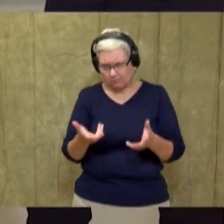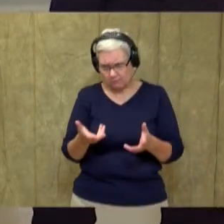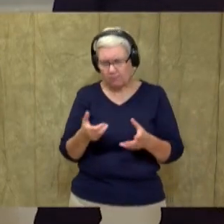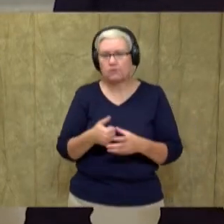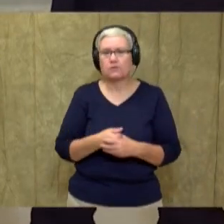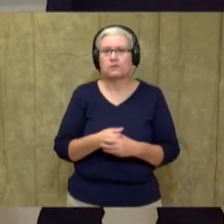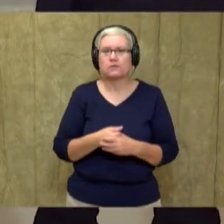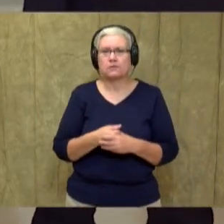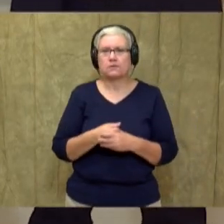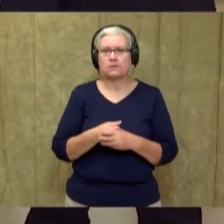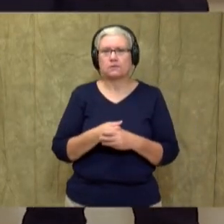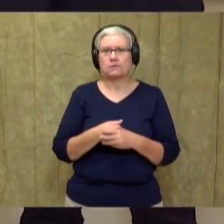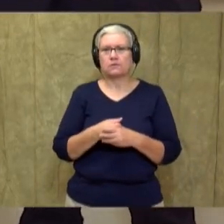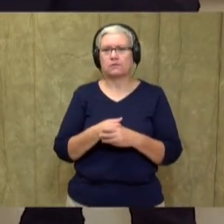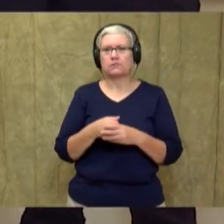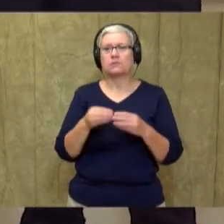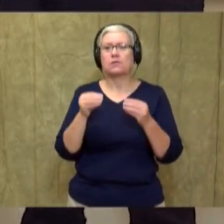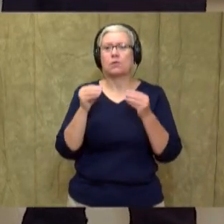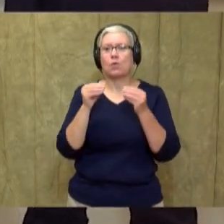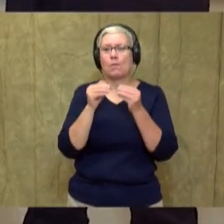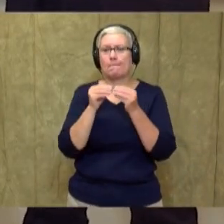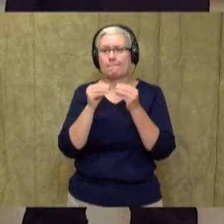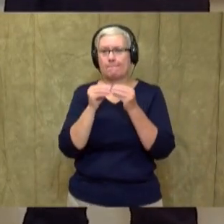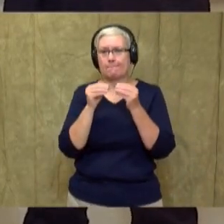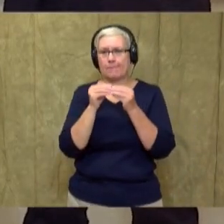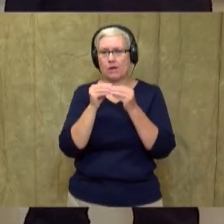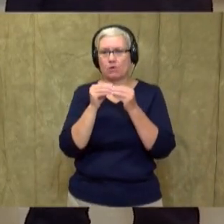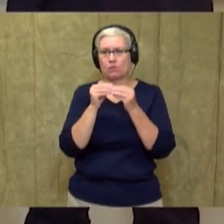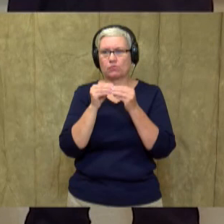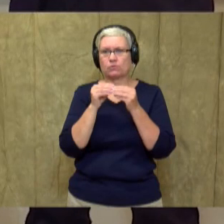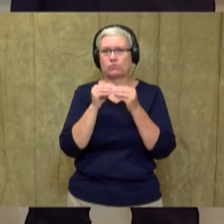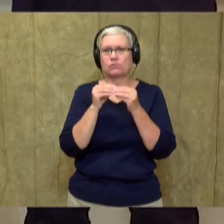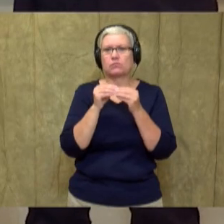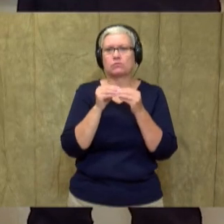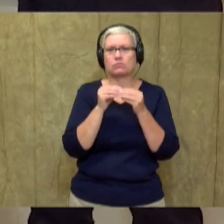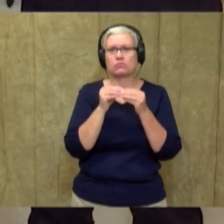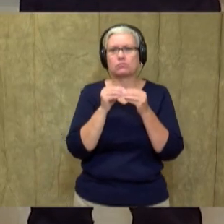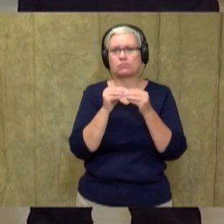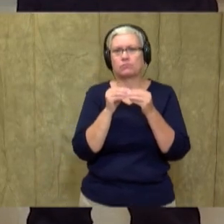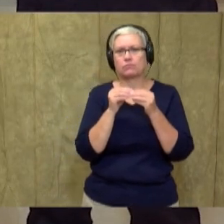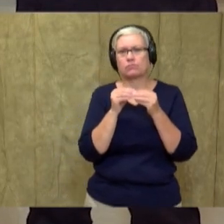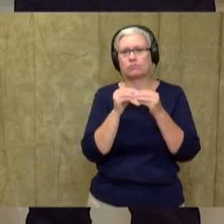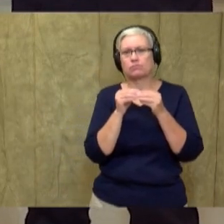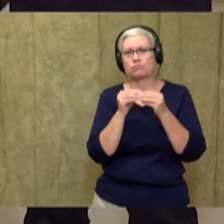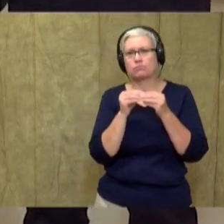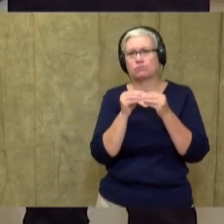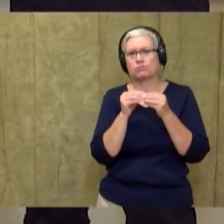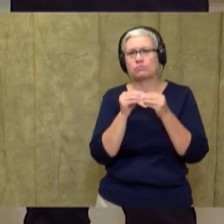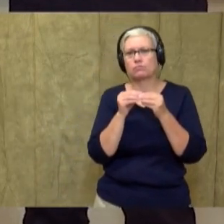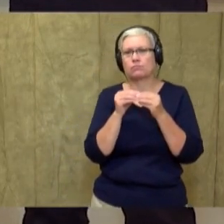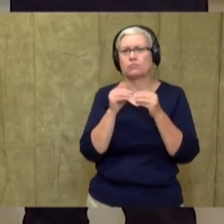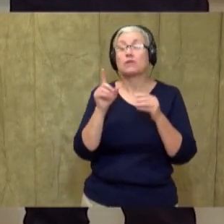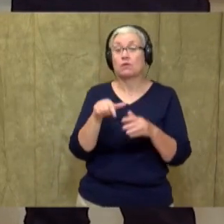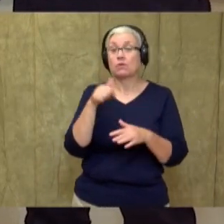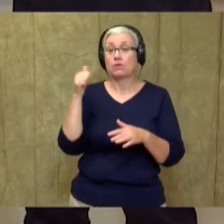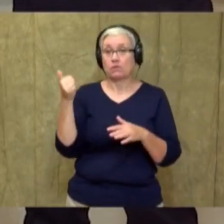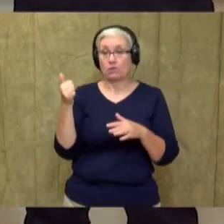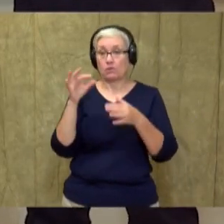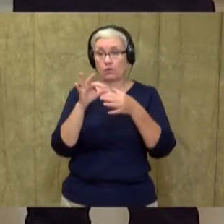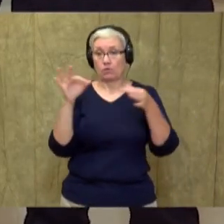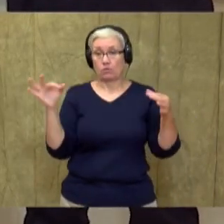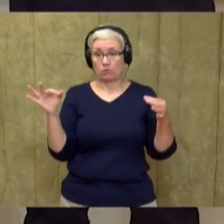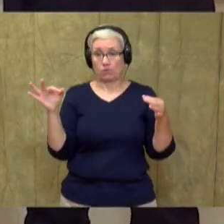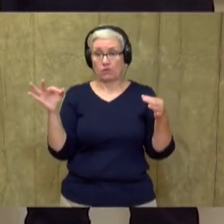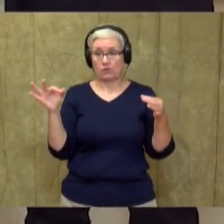our attention mostly on the vertex form of a quadratic function. So when we're looking at other equation types,